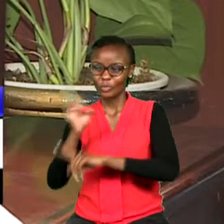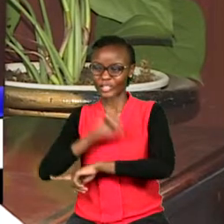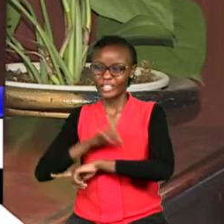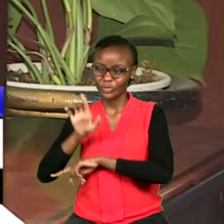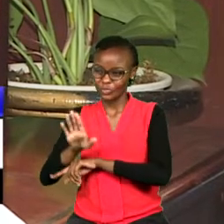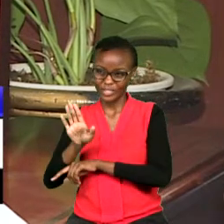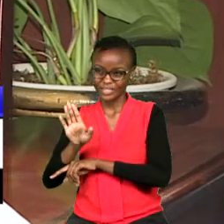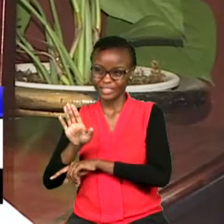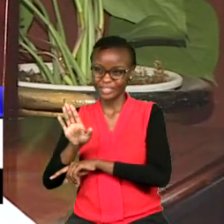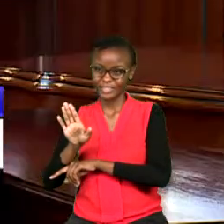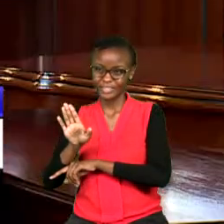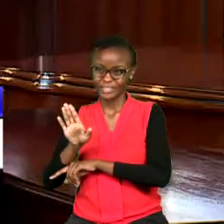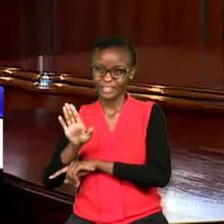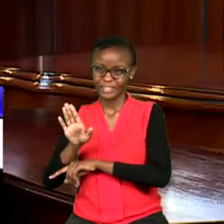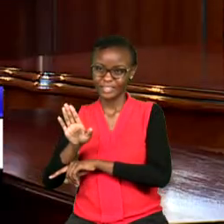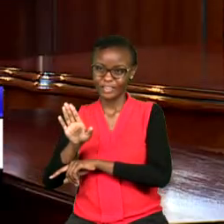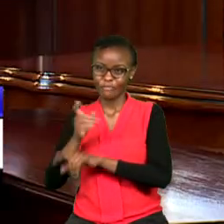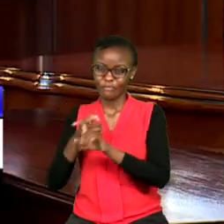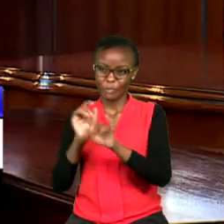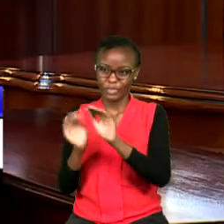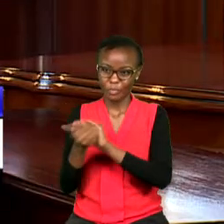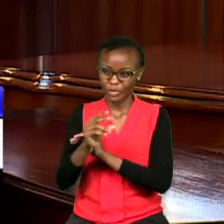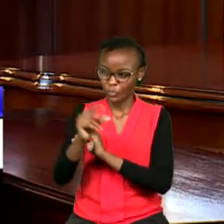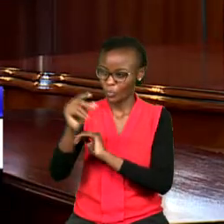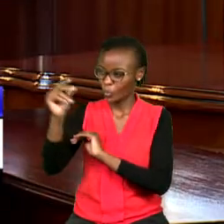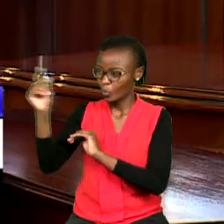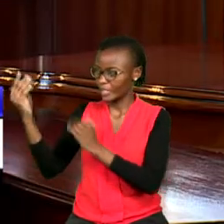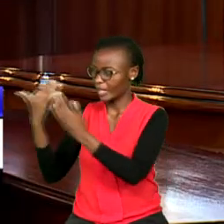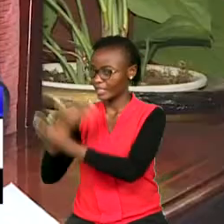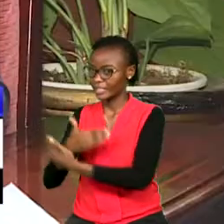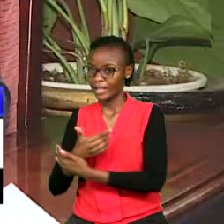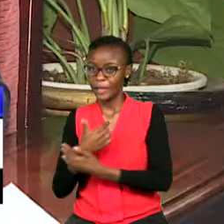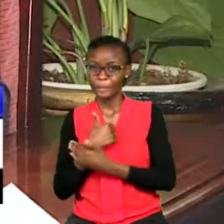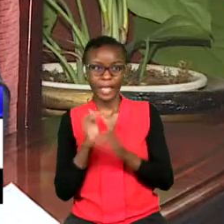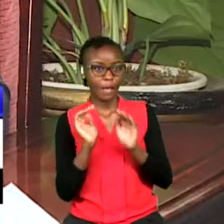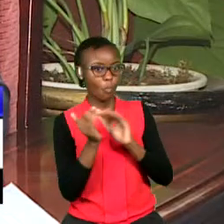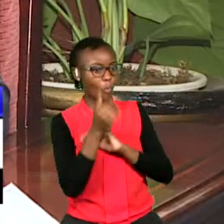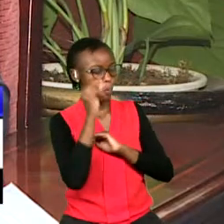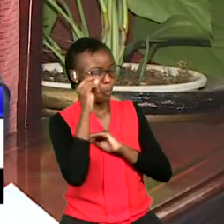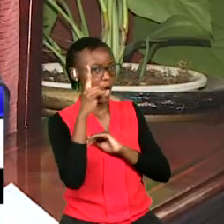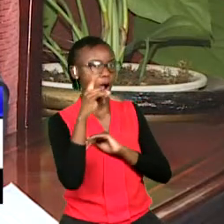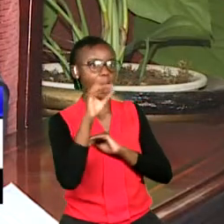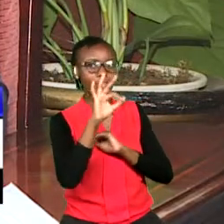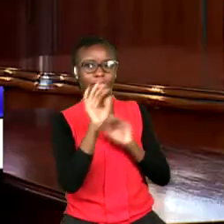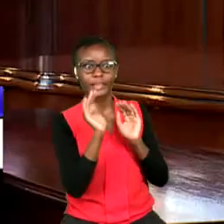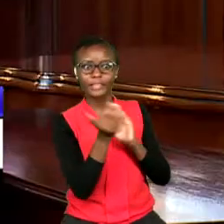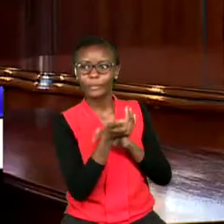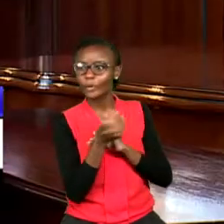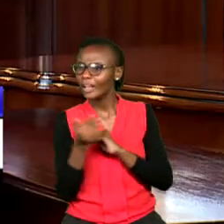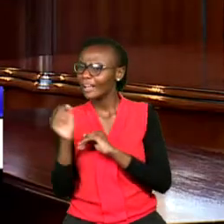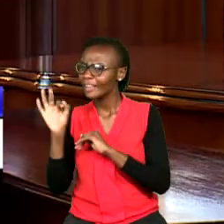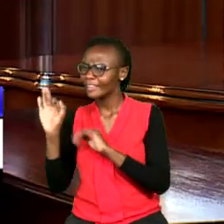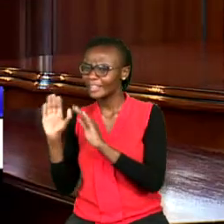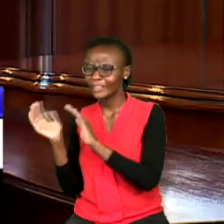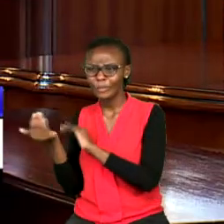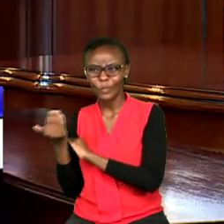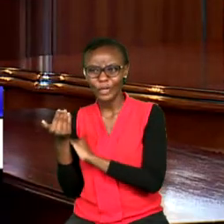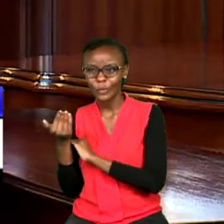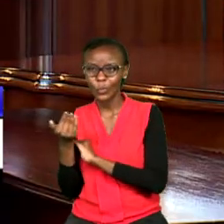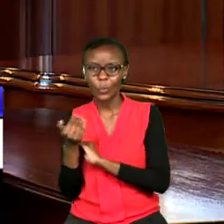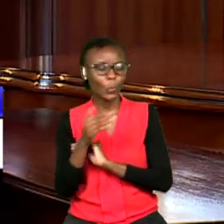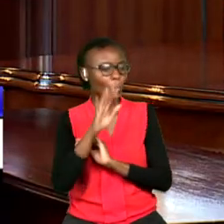up, the time you go to sleep. Normally wake up at 3 o'clock. In the morning? In the morning. What do you do at that time? That is the time